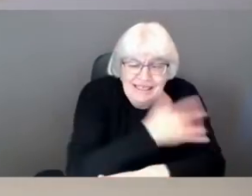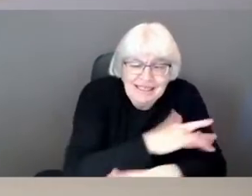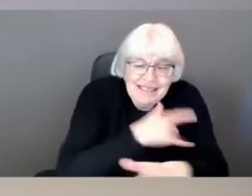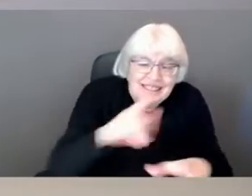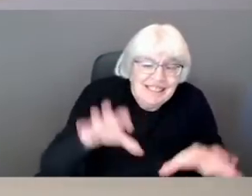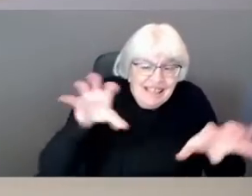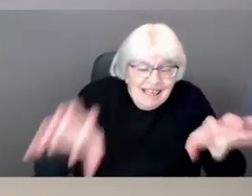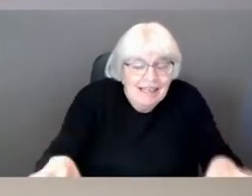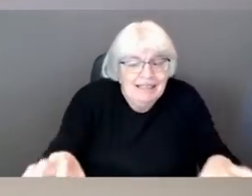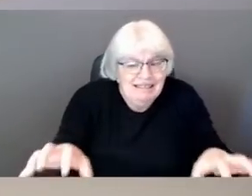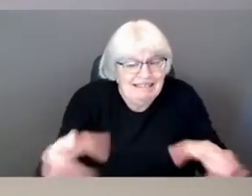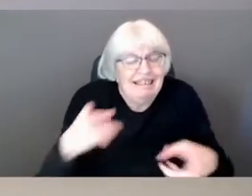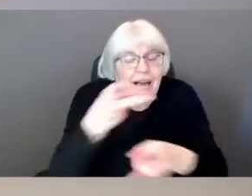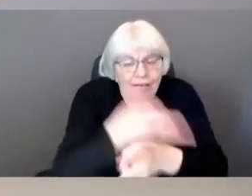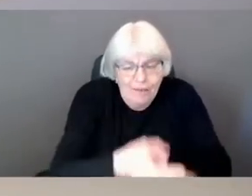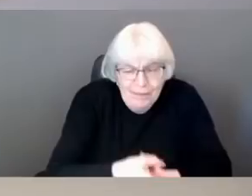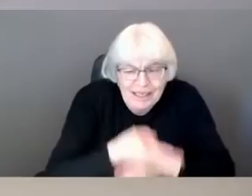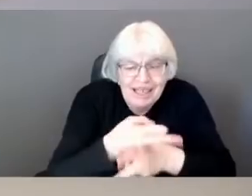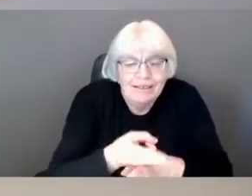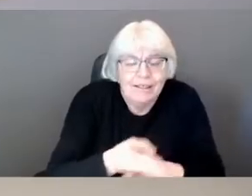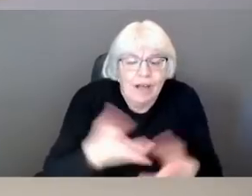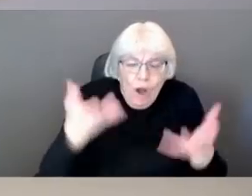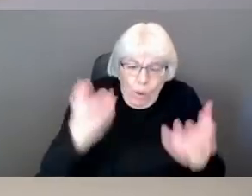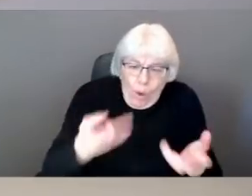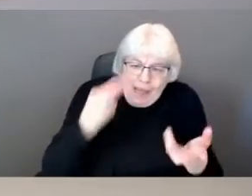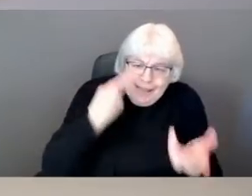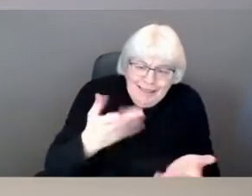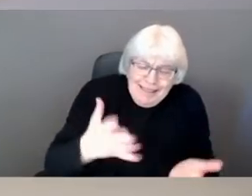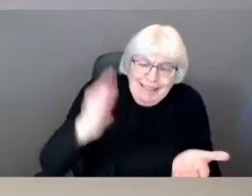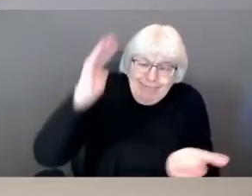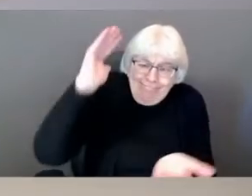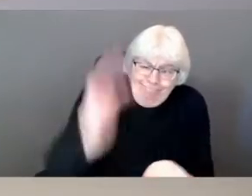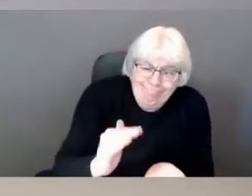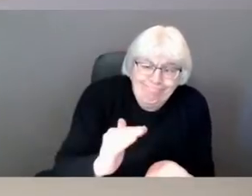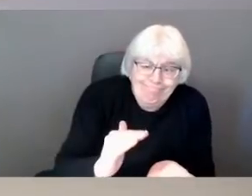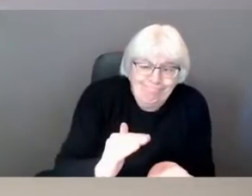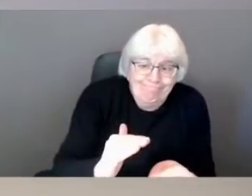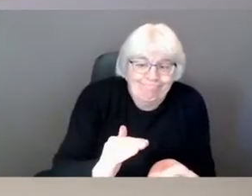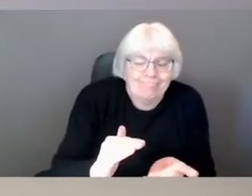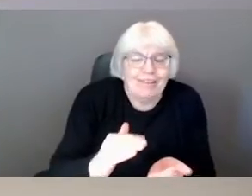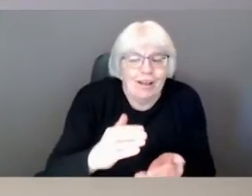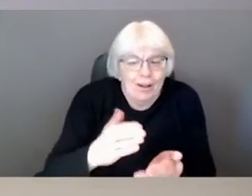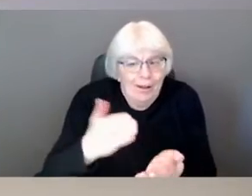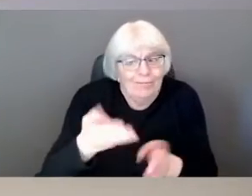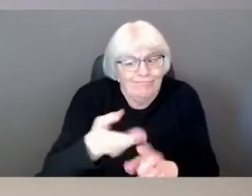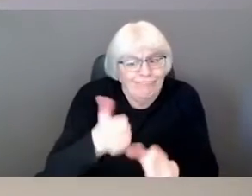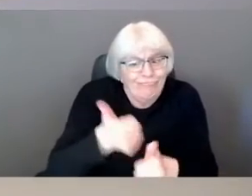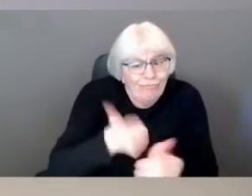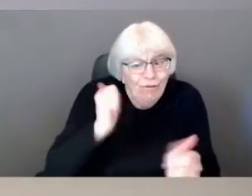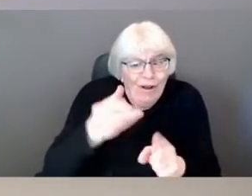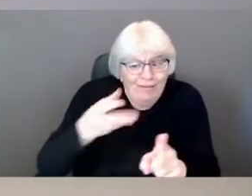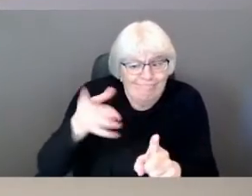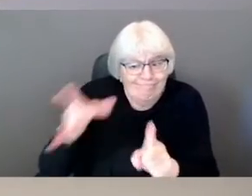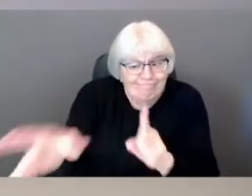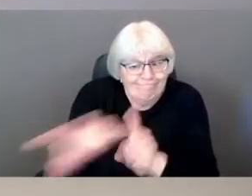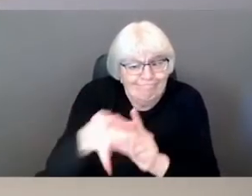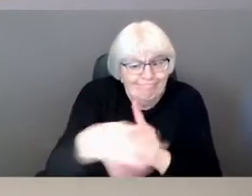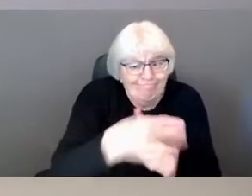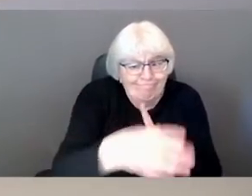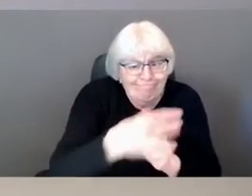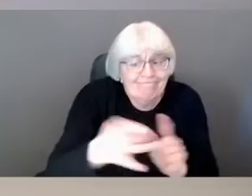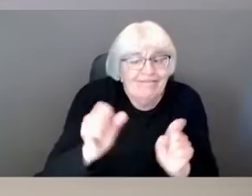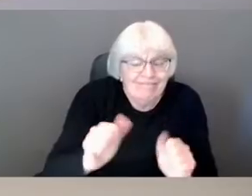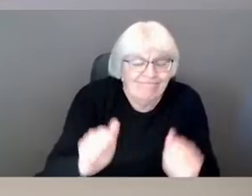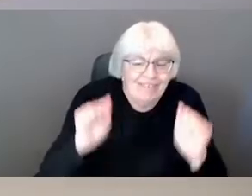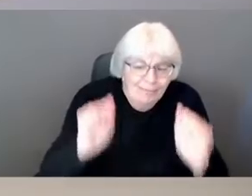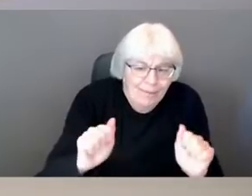want to minimize the number of people who get COVID because we know that a certain percentage will also end up potentially with long COVID or